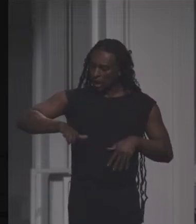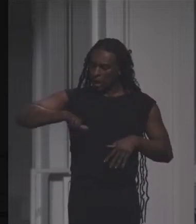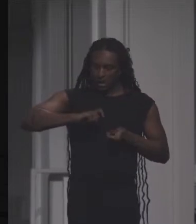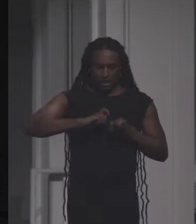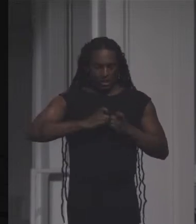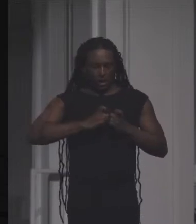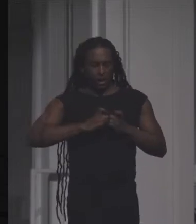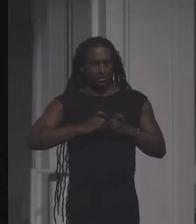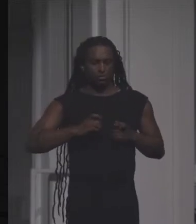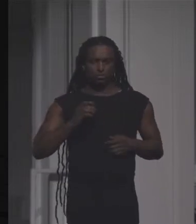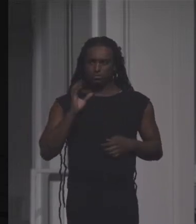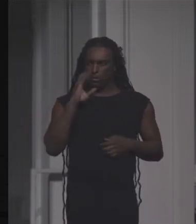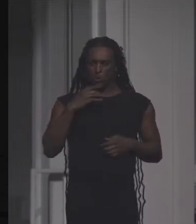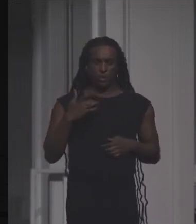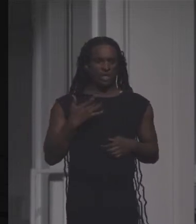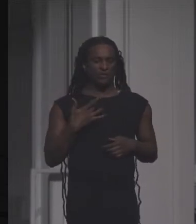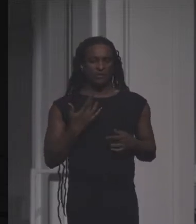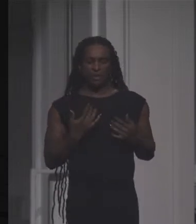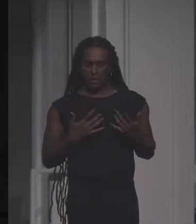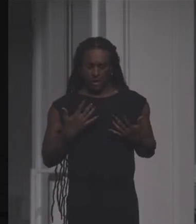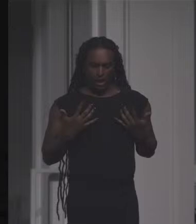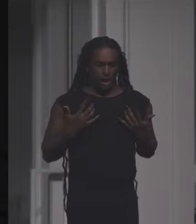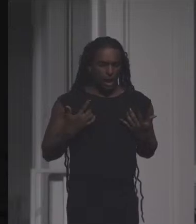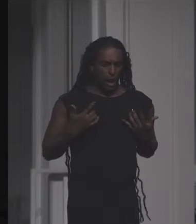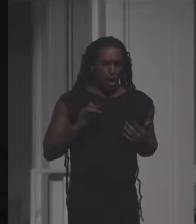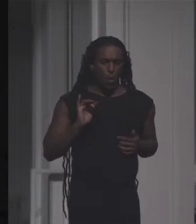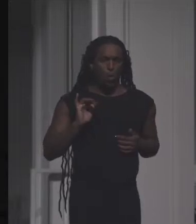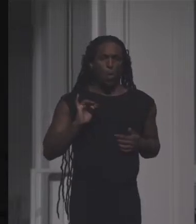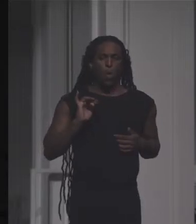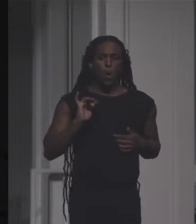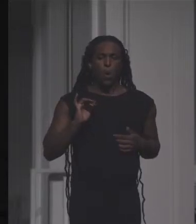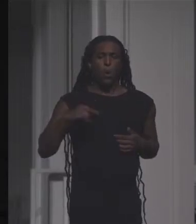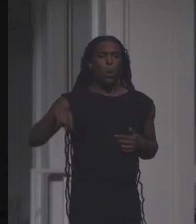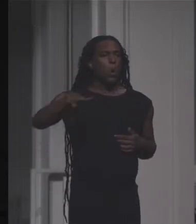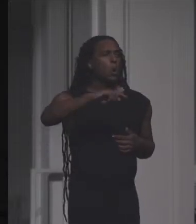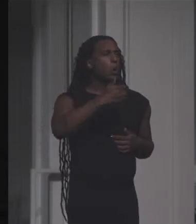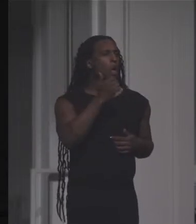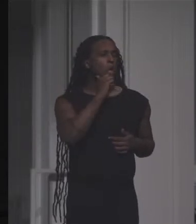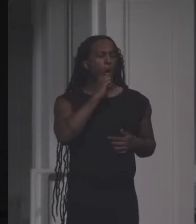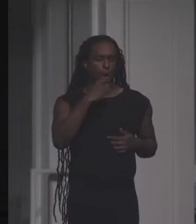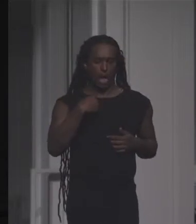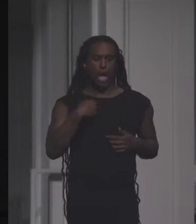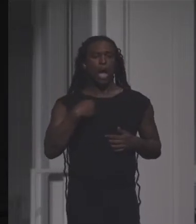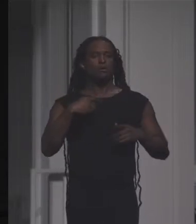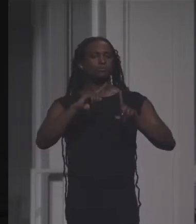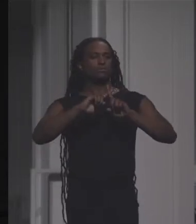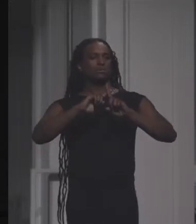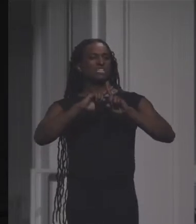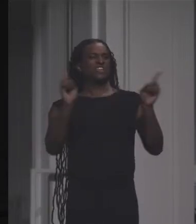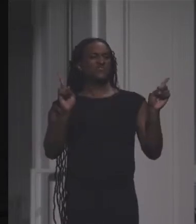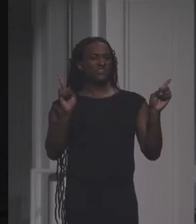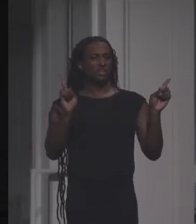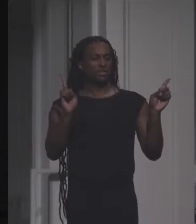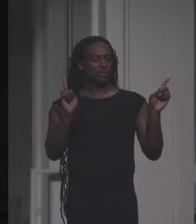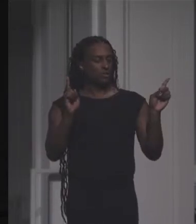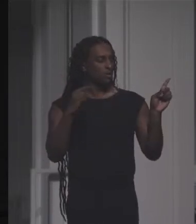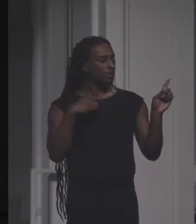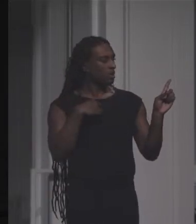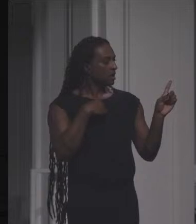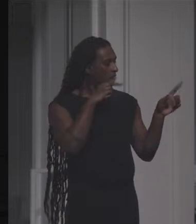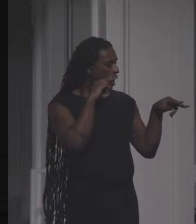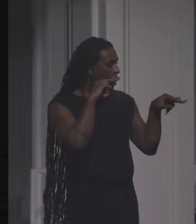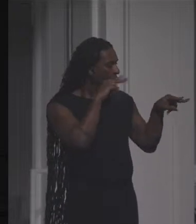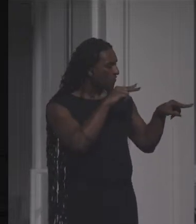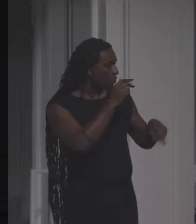I began to understand that I wasn't like other girls. I felt the same way about girls that